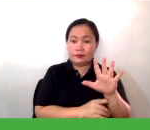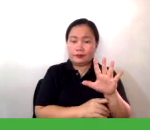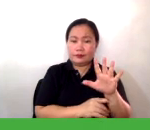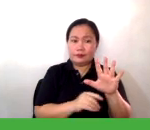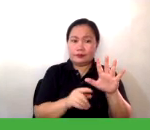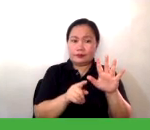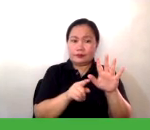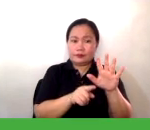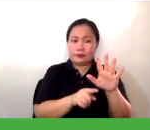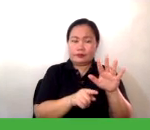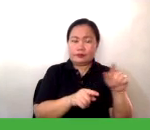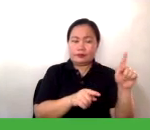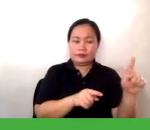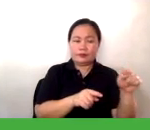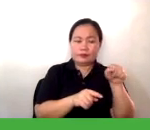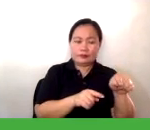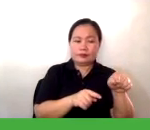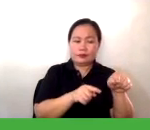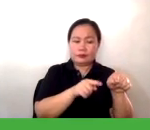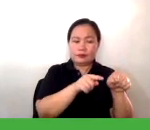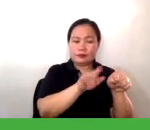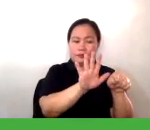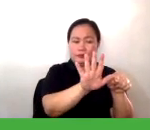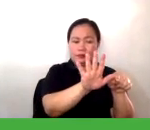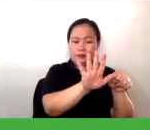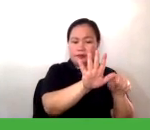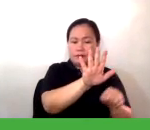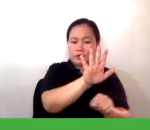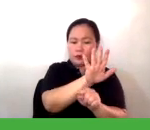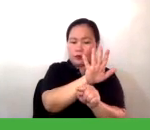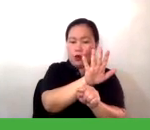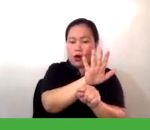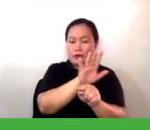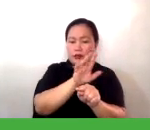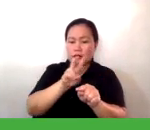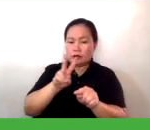2. And then for 1.5 meters, ito yung lalim.